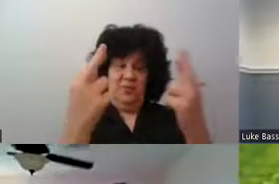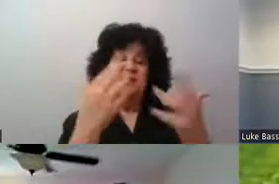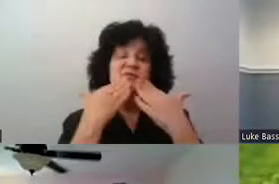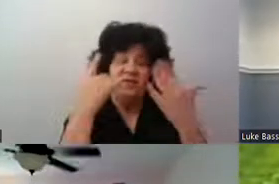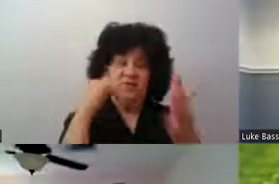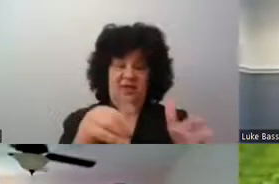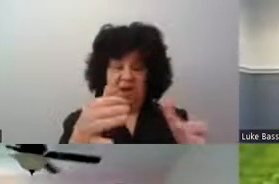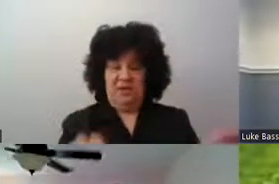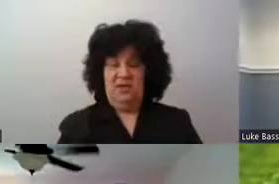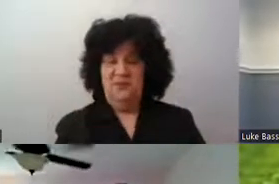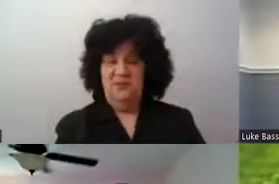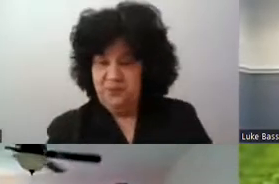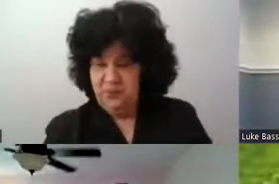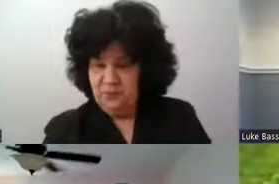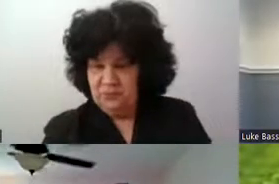opportunity.